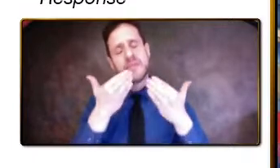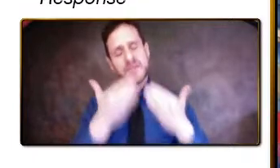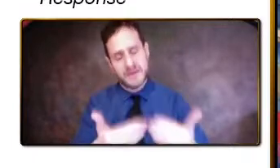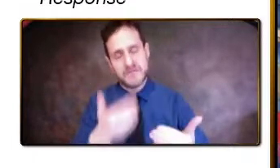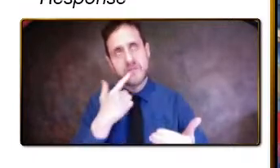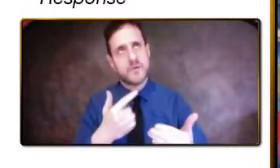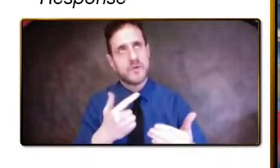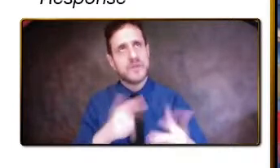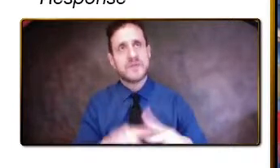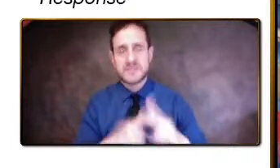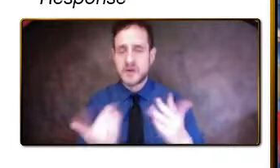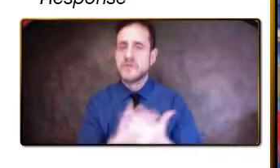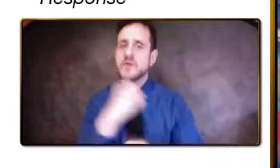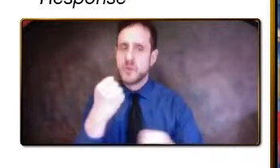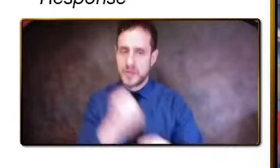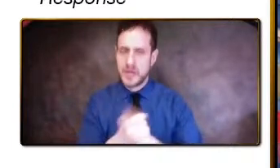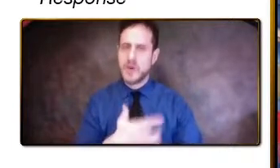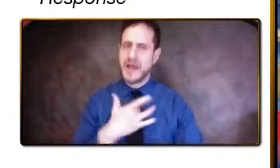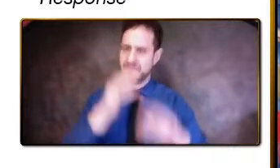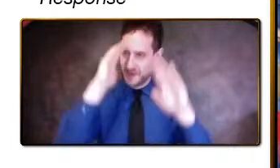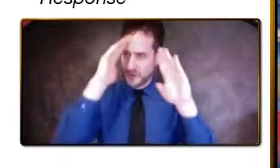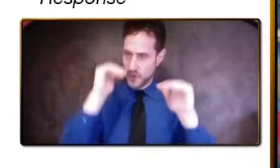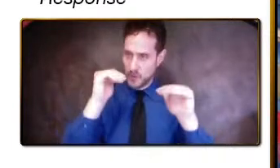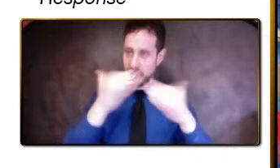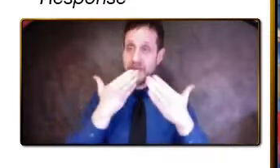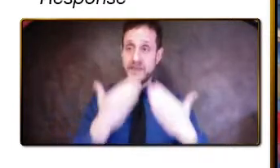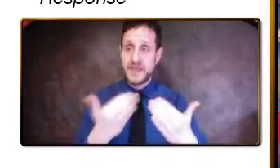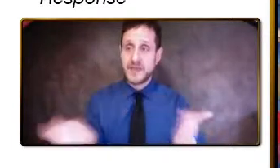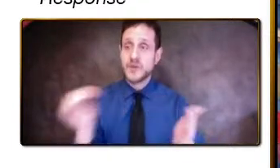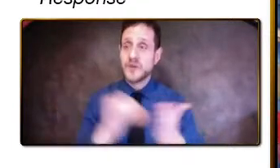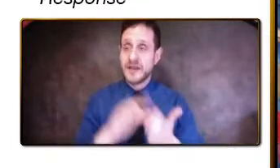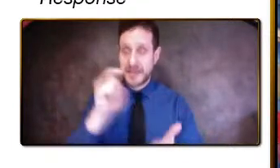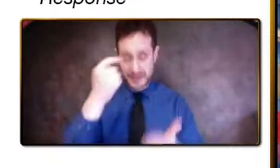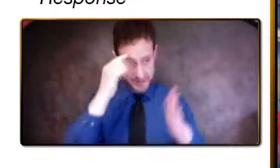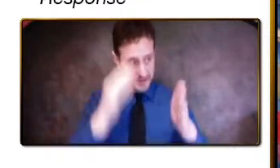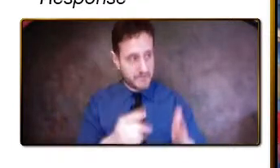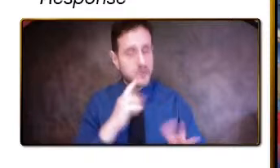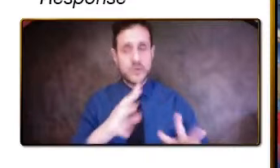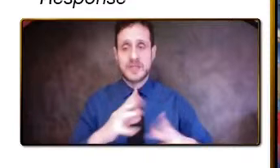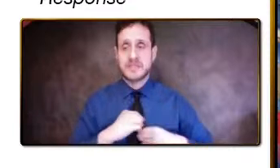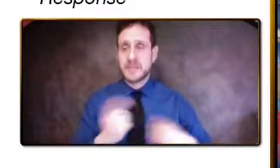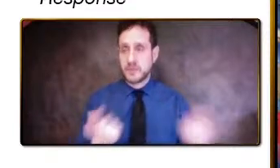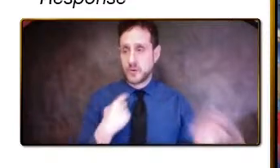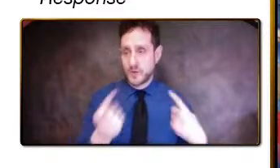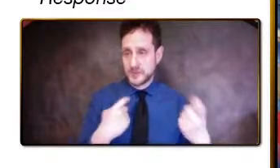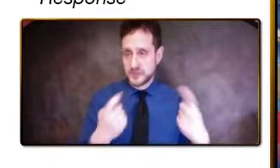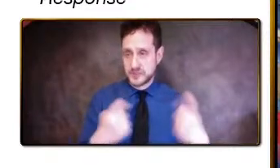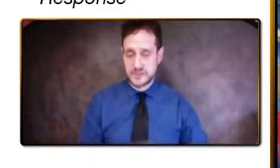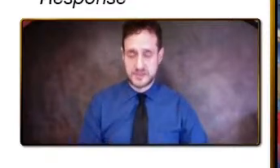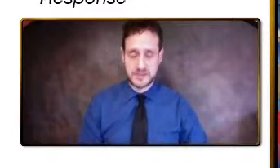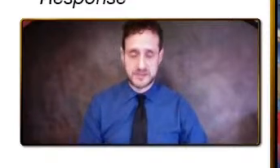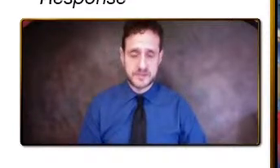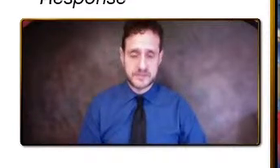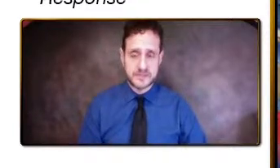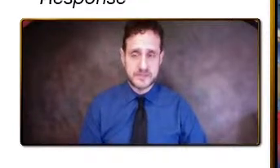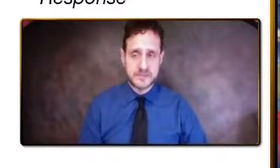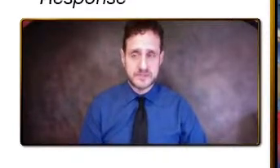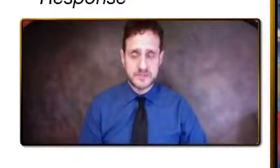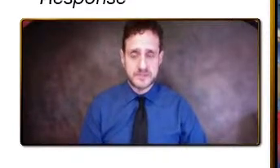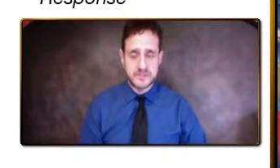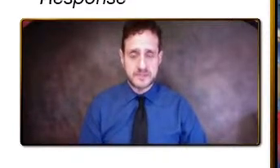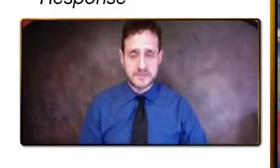note. Thank you, and now back to Governor Pritzker, who will take questions from the press.